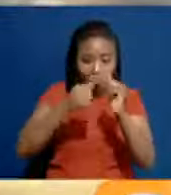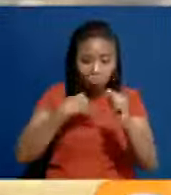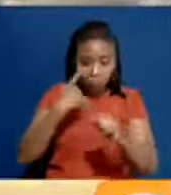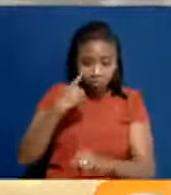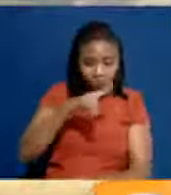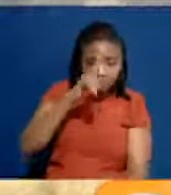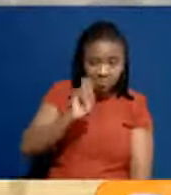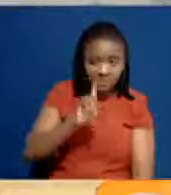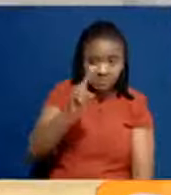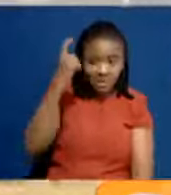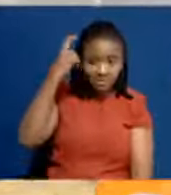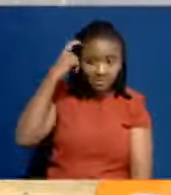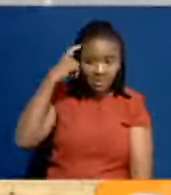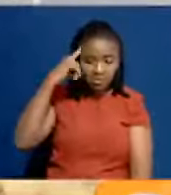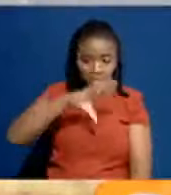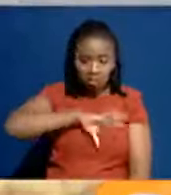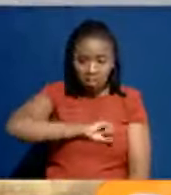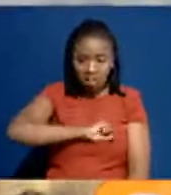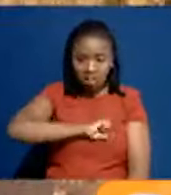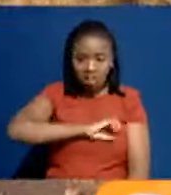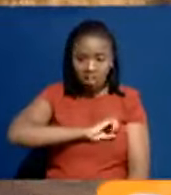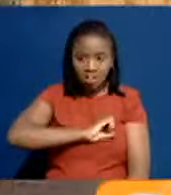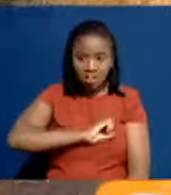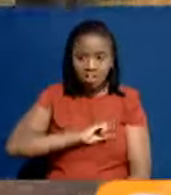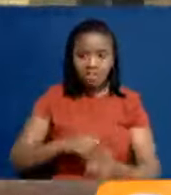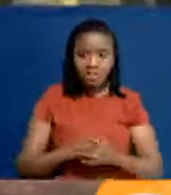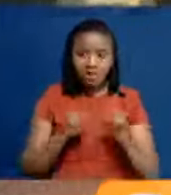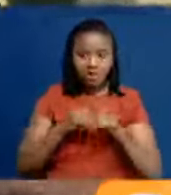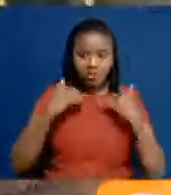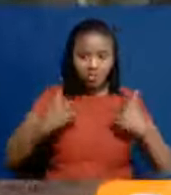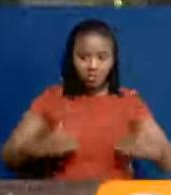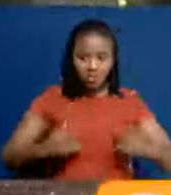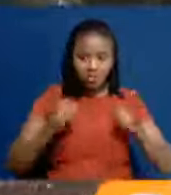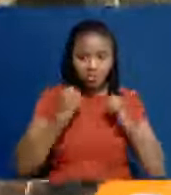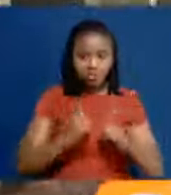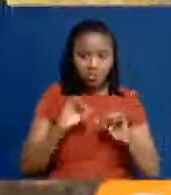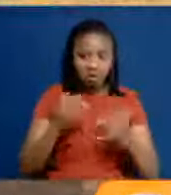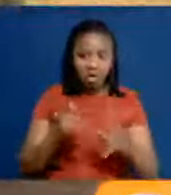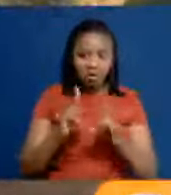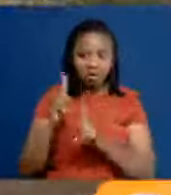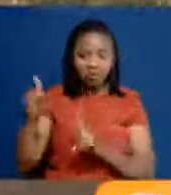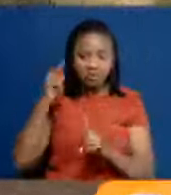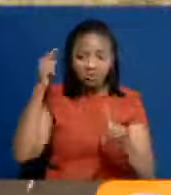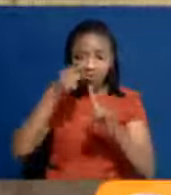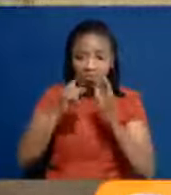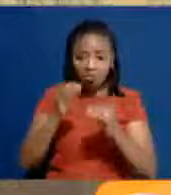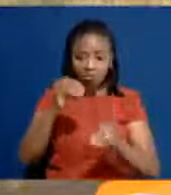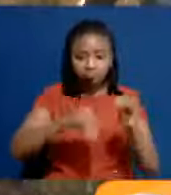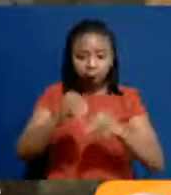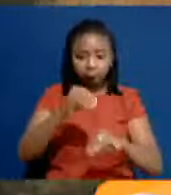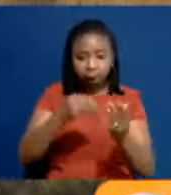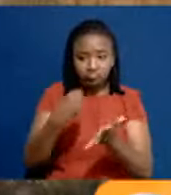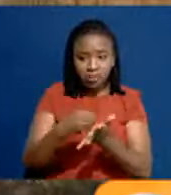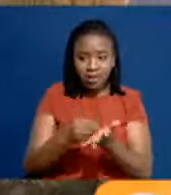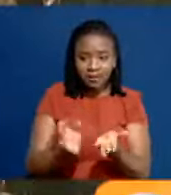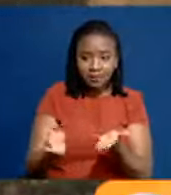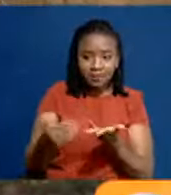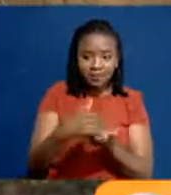and physical endurance in the half marathon. The event is also held to raise funds for conservation.